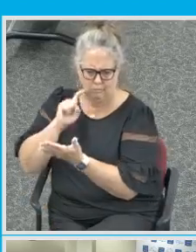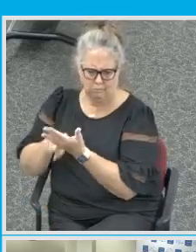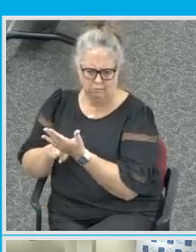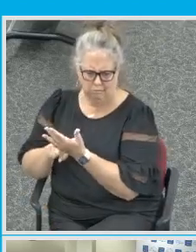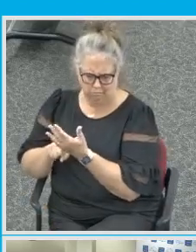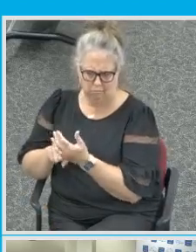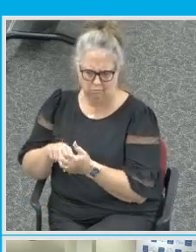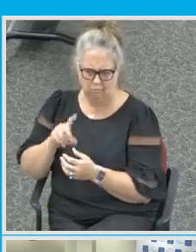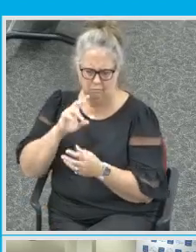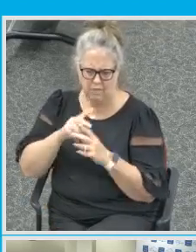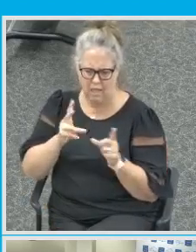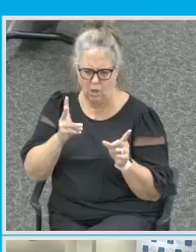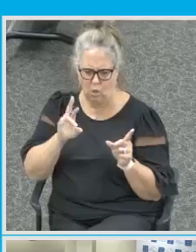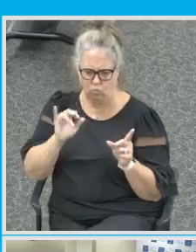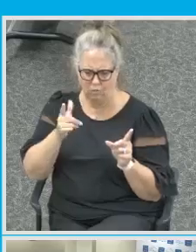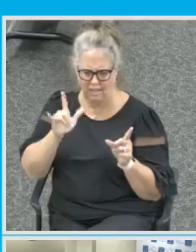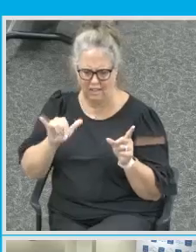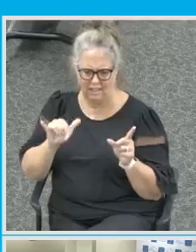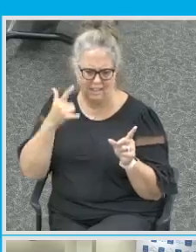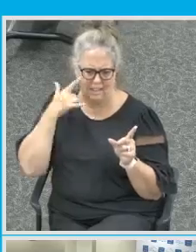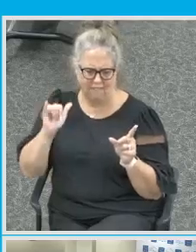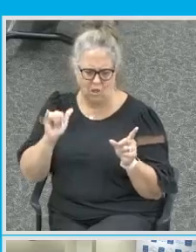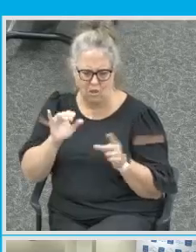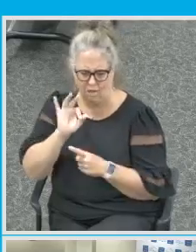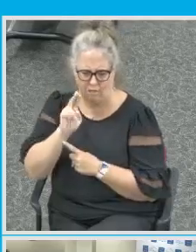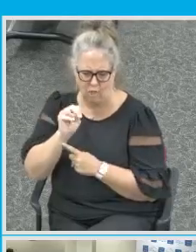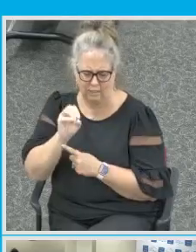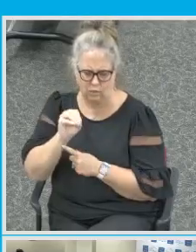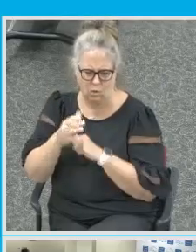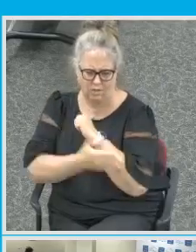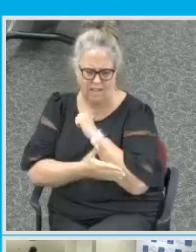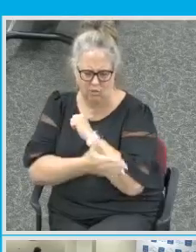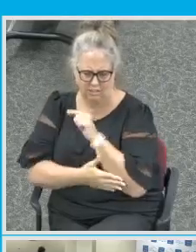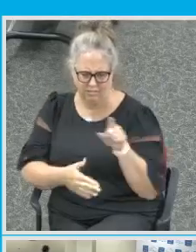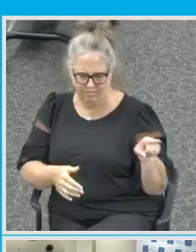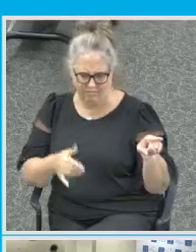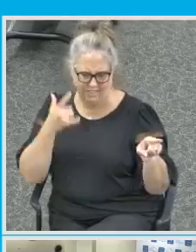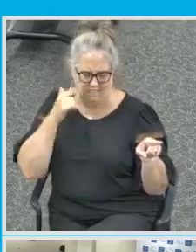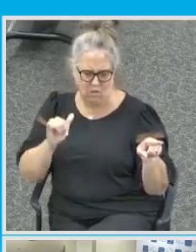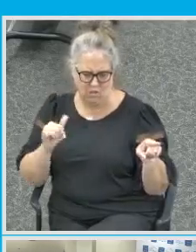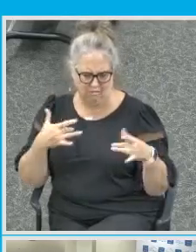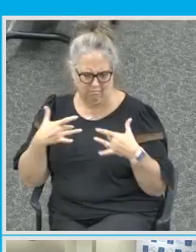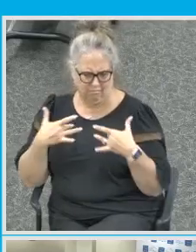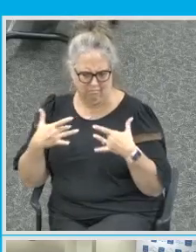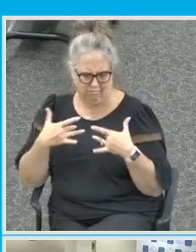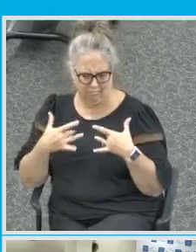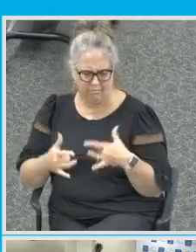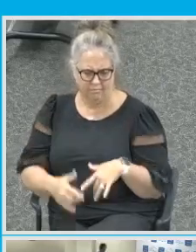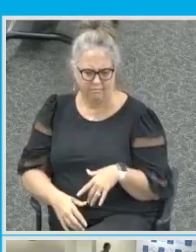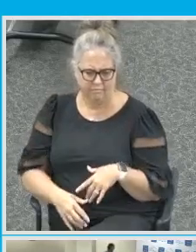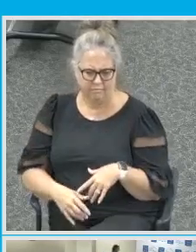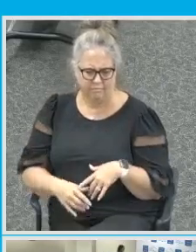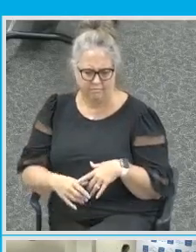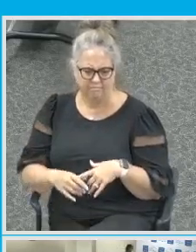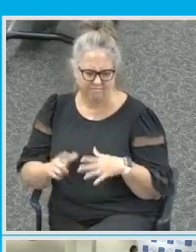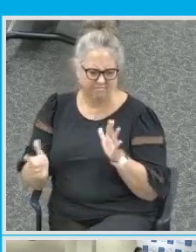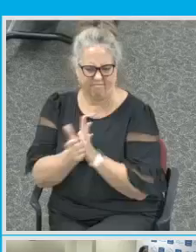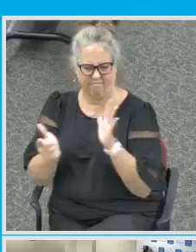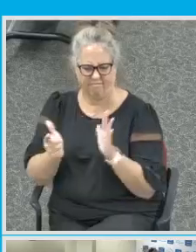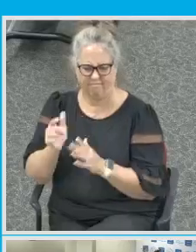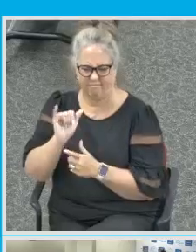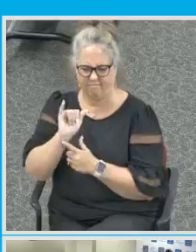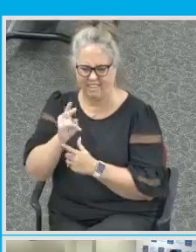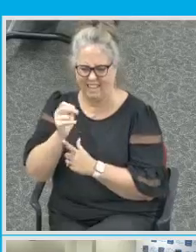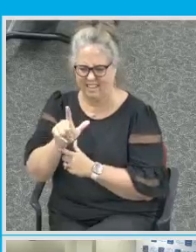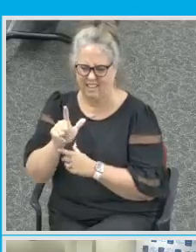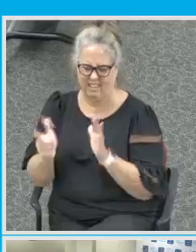Fresno, with an illegal lab that was connected to China. And there they had over a dozen